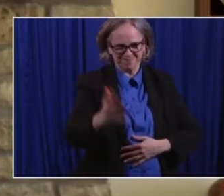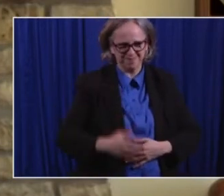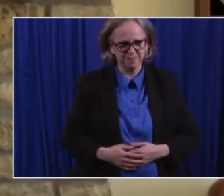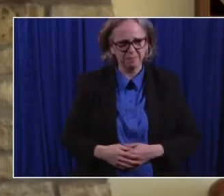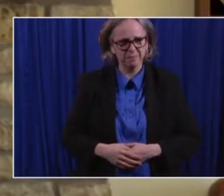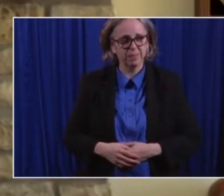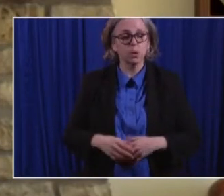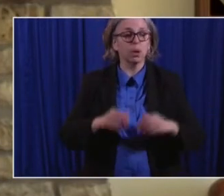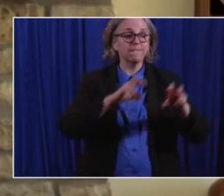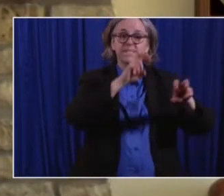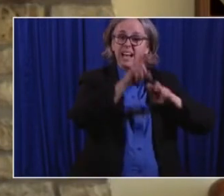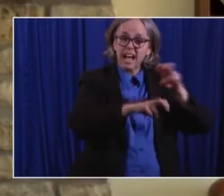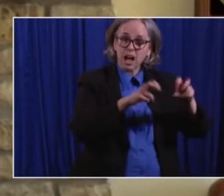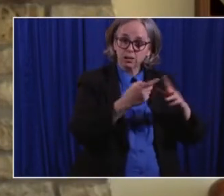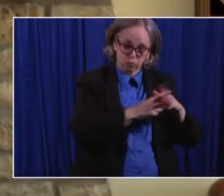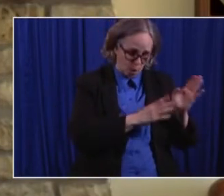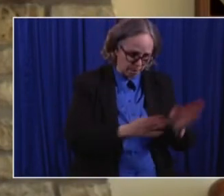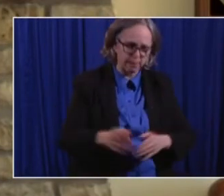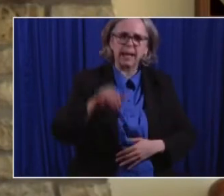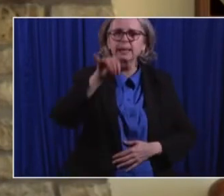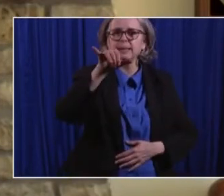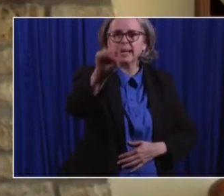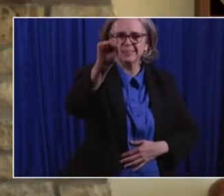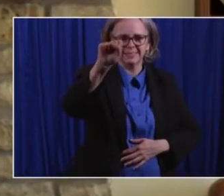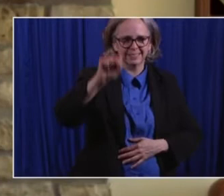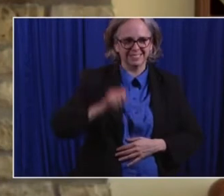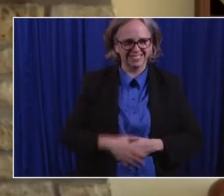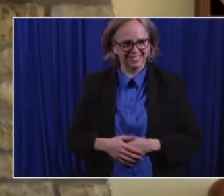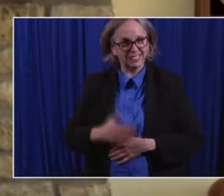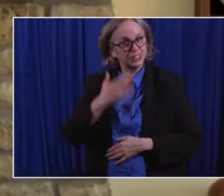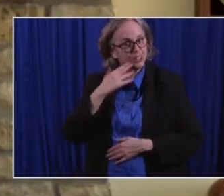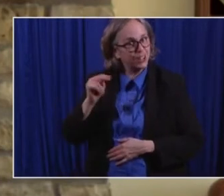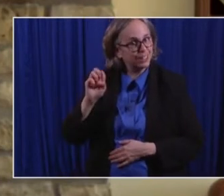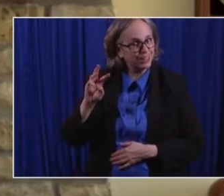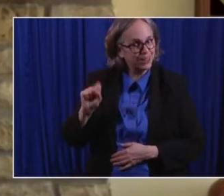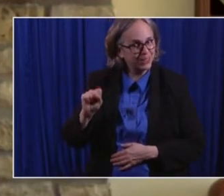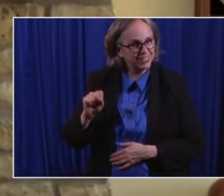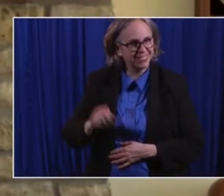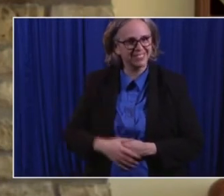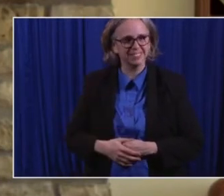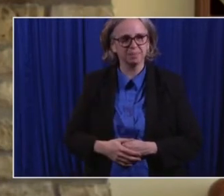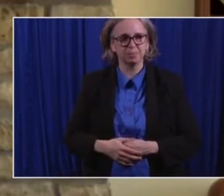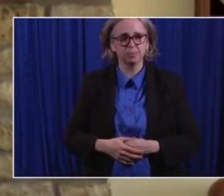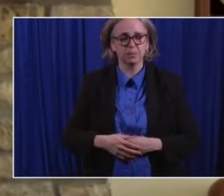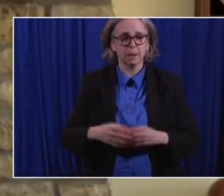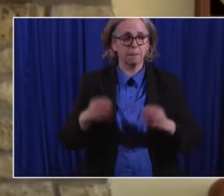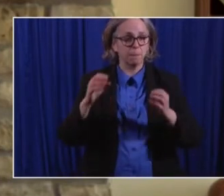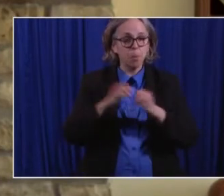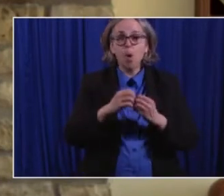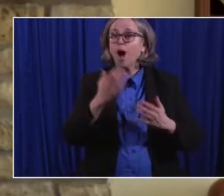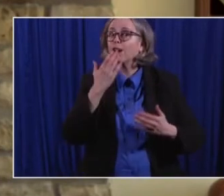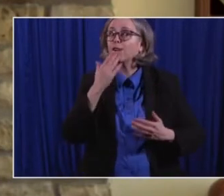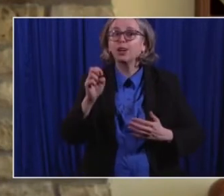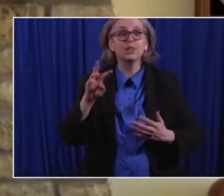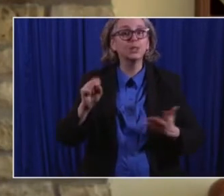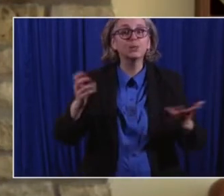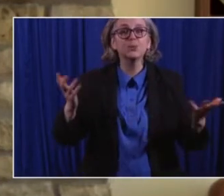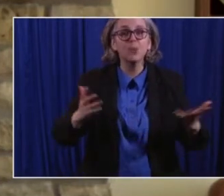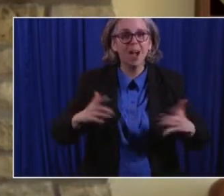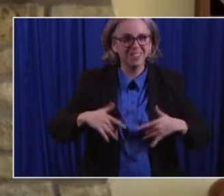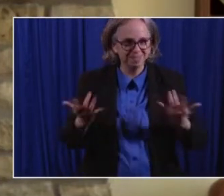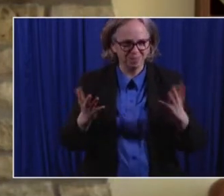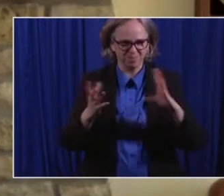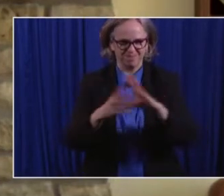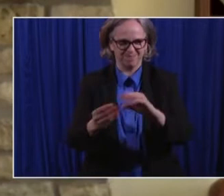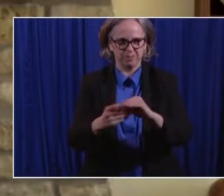So that's the good news. More good news. Our behavioral health hospital visitation.